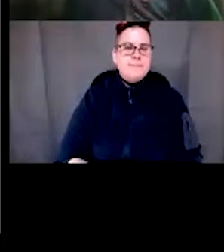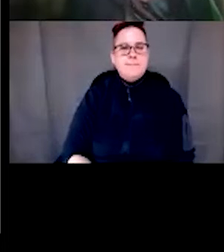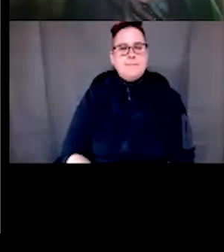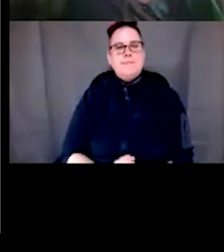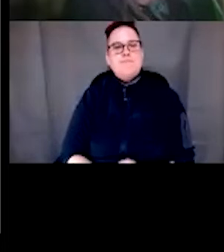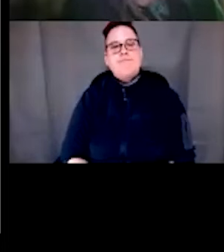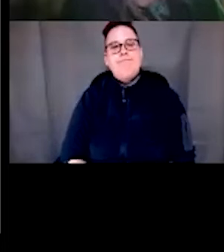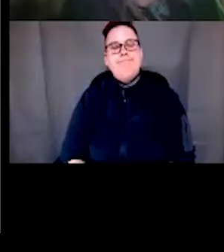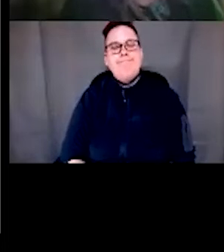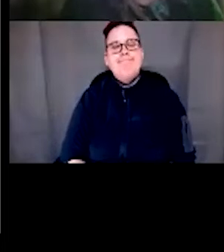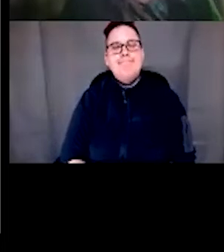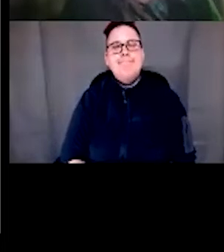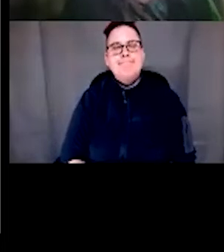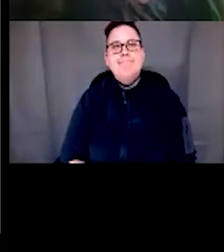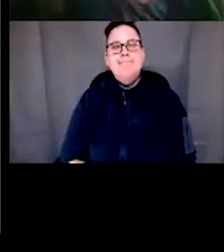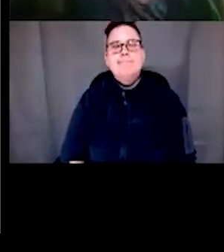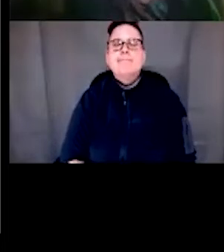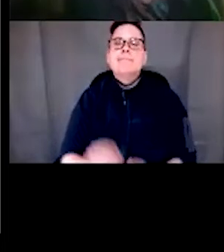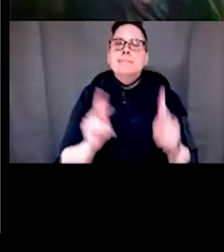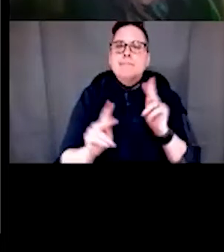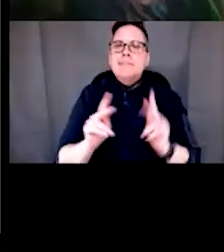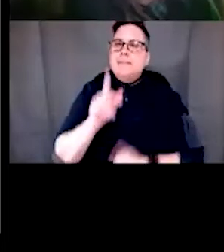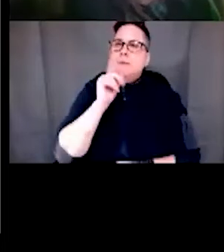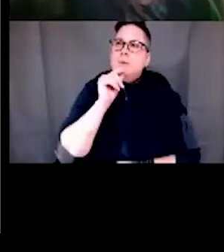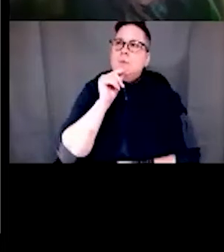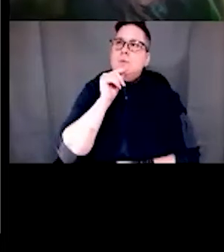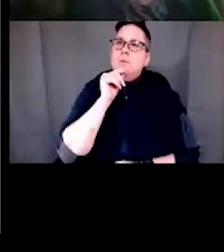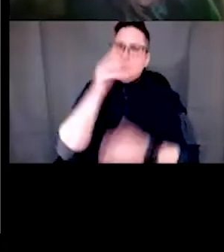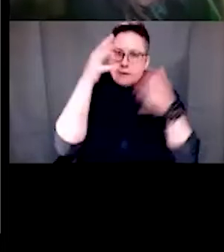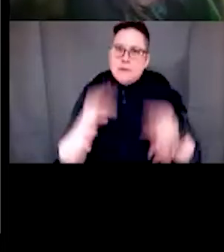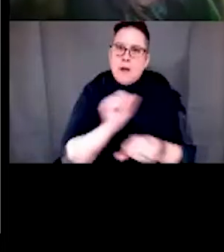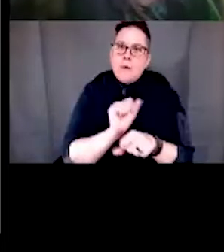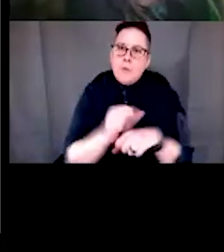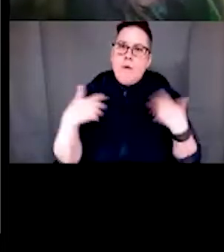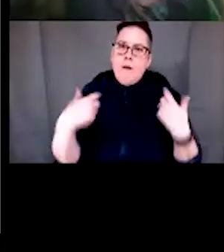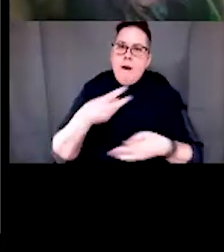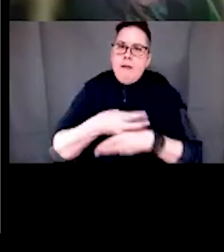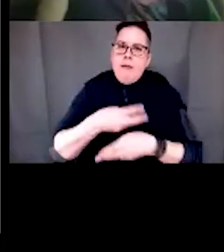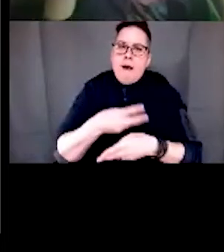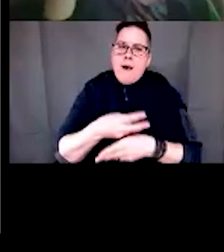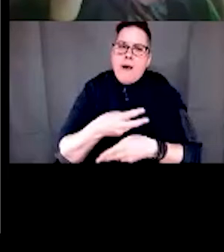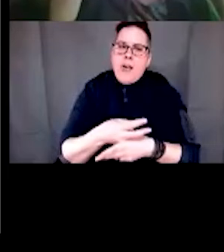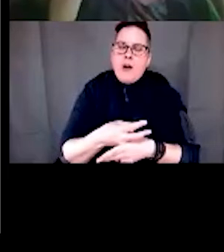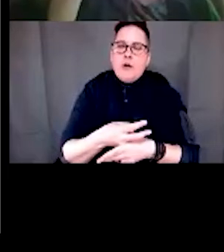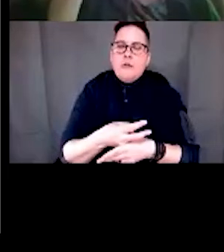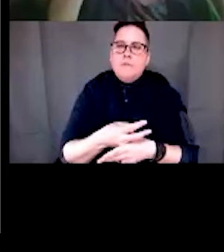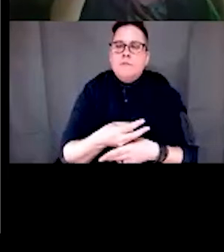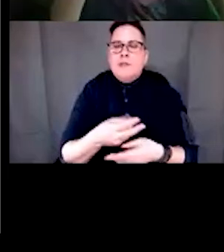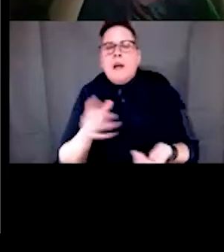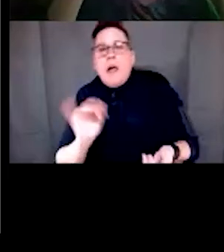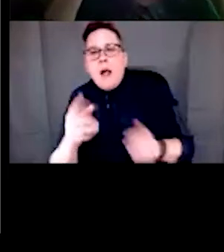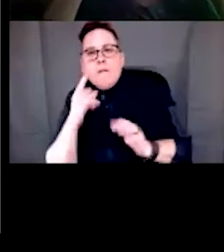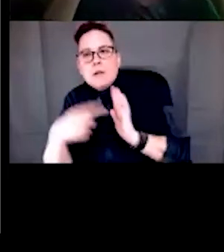I think what people who go into healthcare, so this helps to explain, I think, why medical students